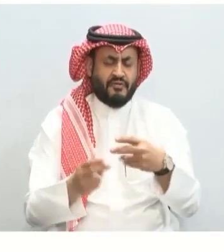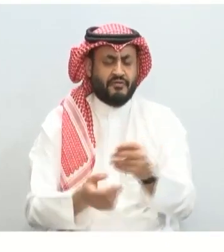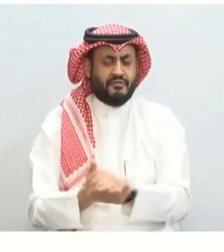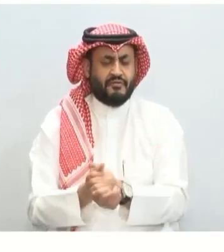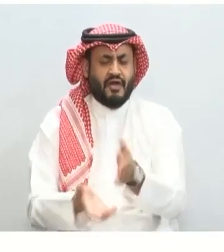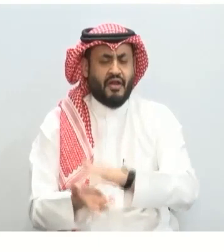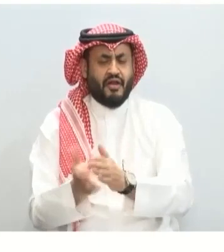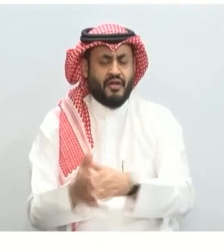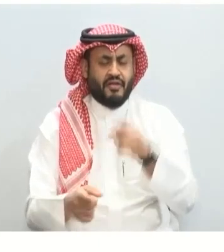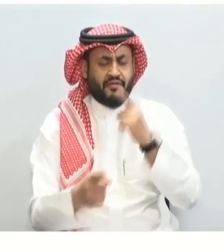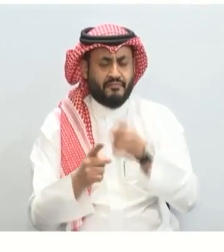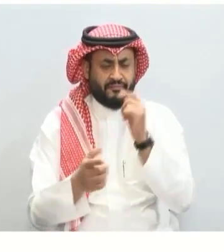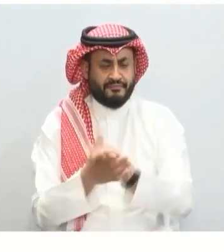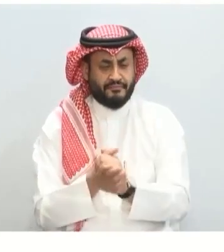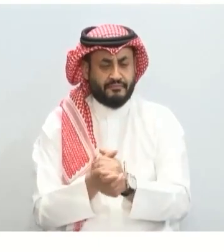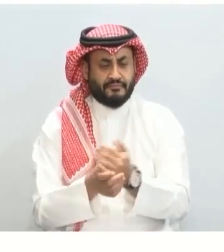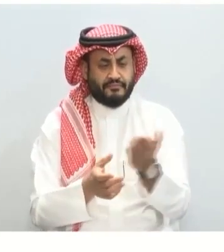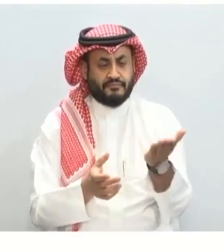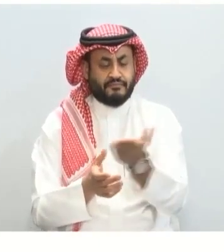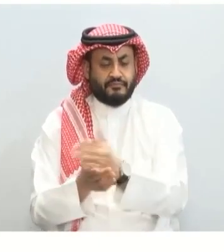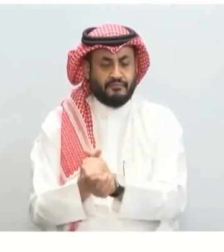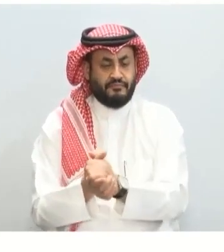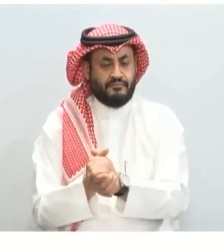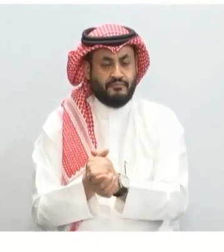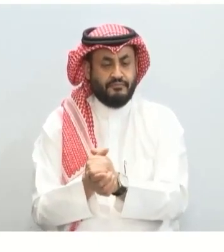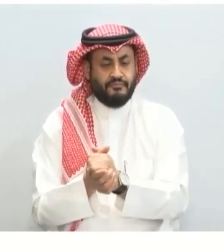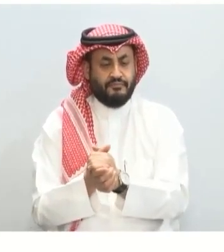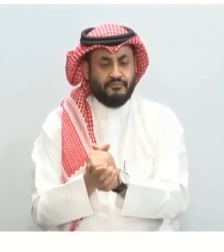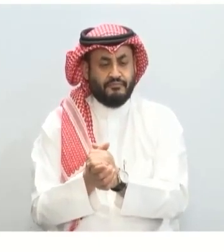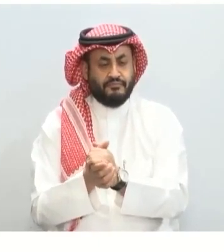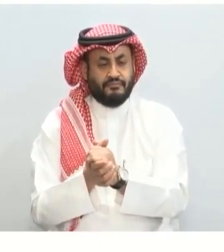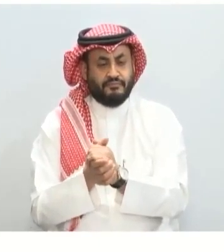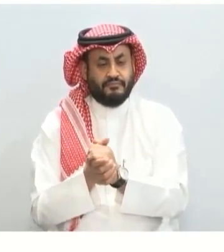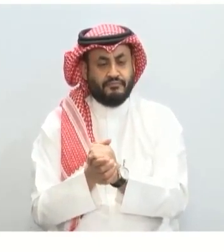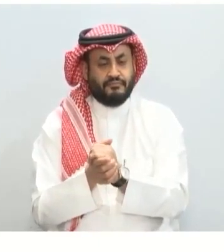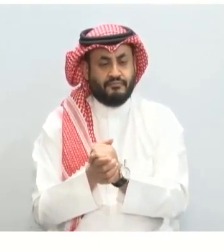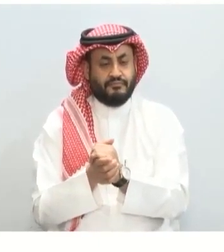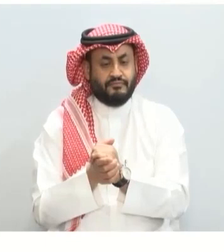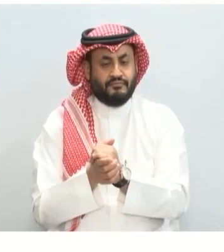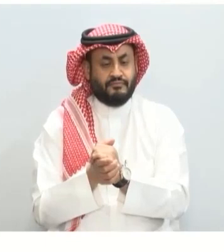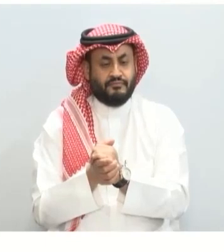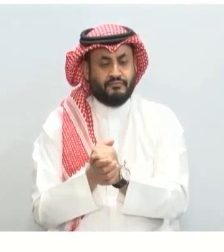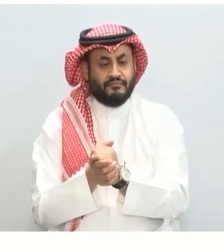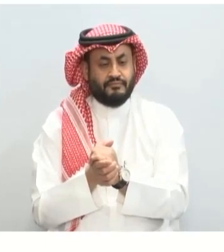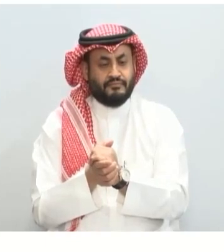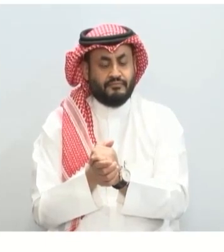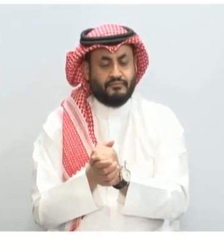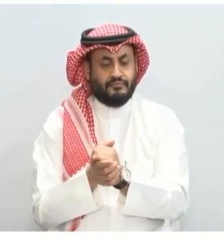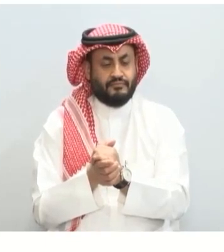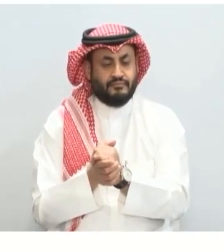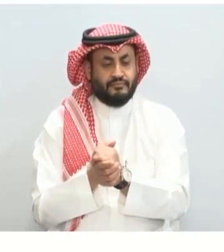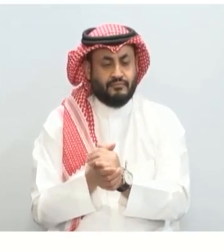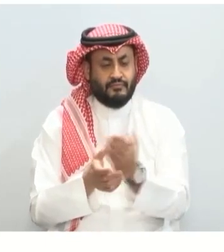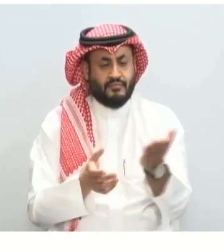it up in no time. Nawal replied, you're quite the cook. I don't think I've ever had such a gourmet meal.